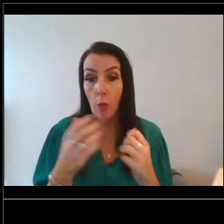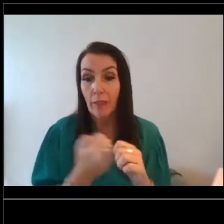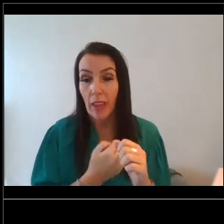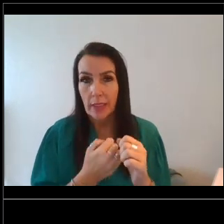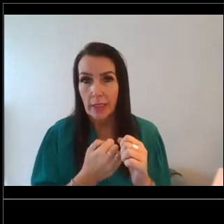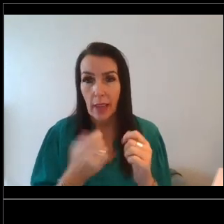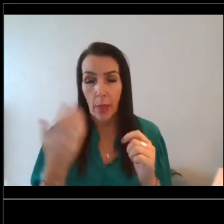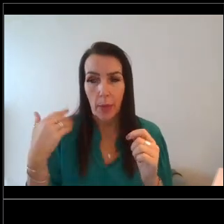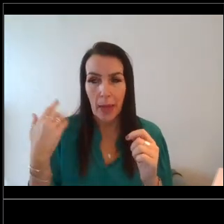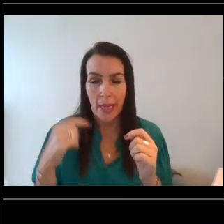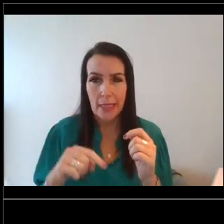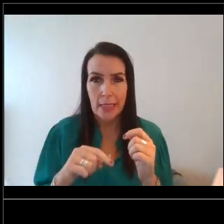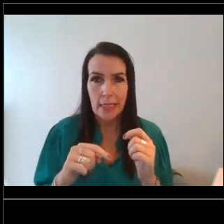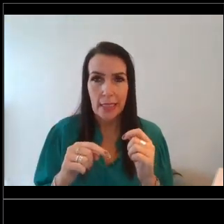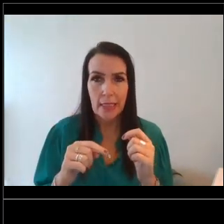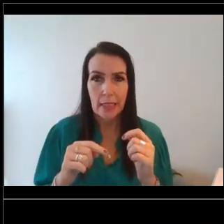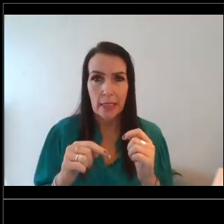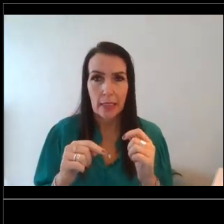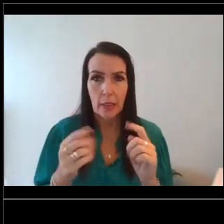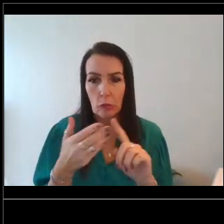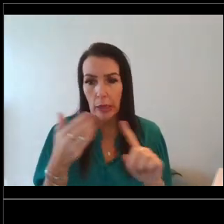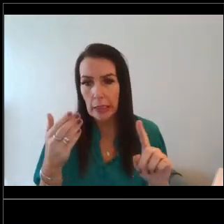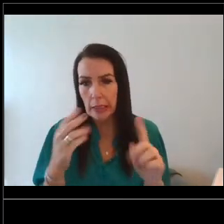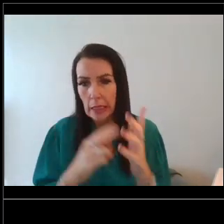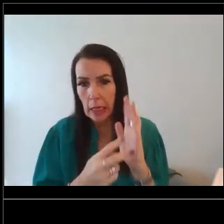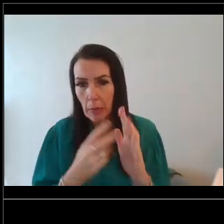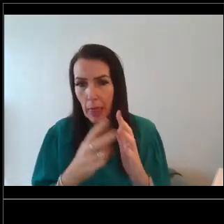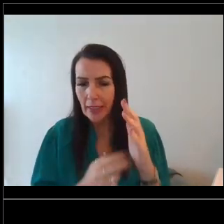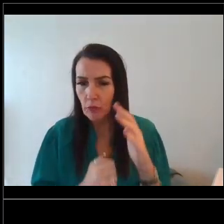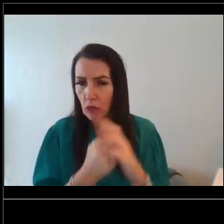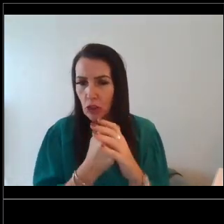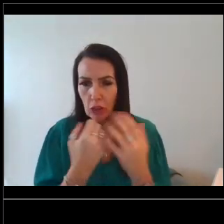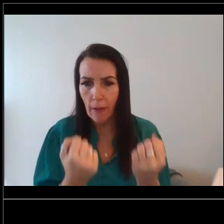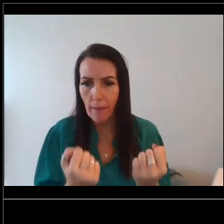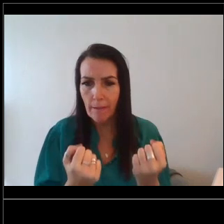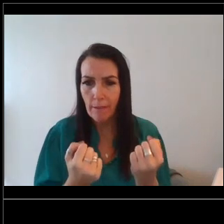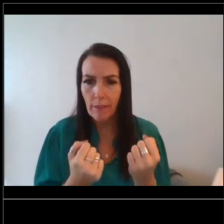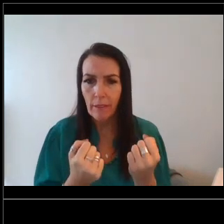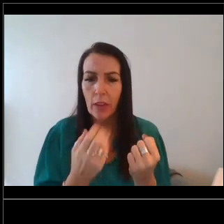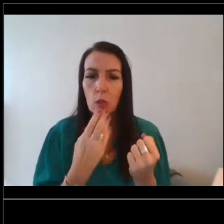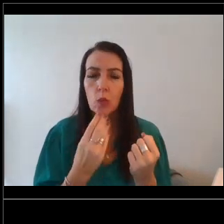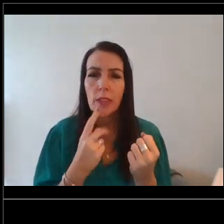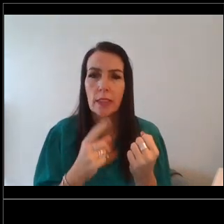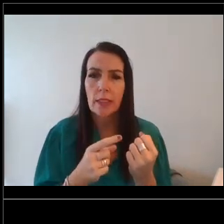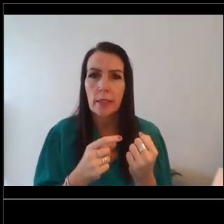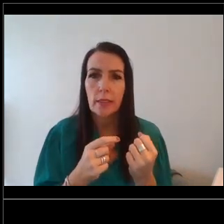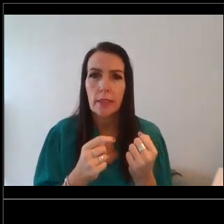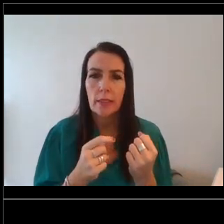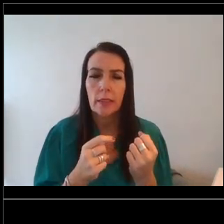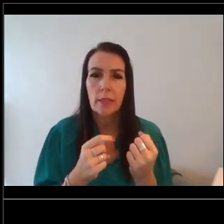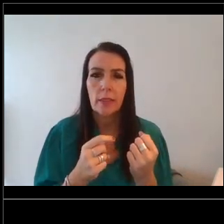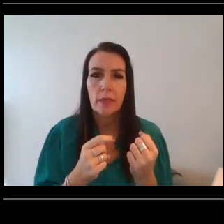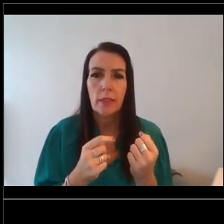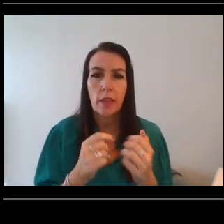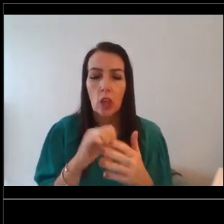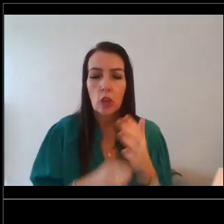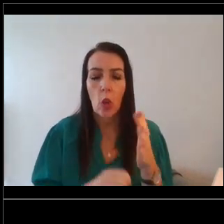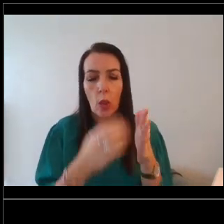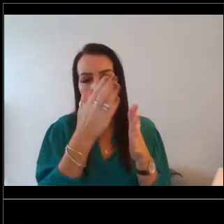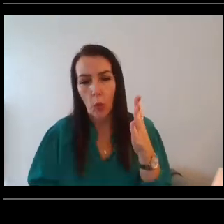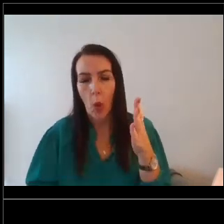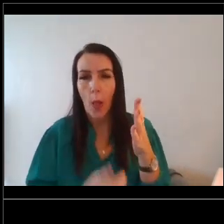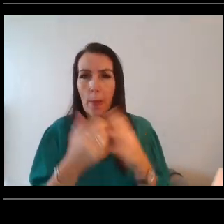in the past has been recognizing those planning restrictions, using the solid wall buildings,